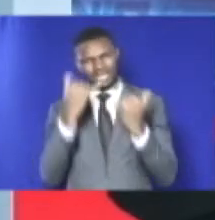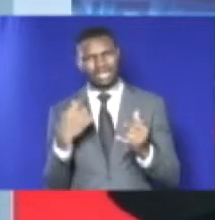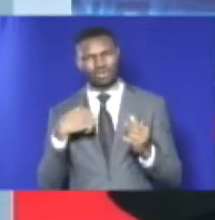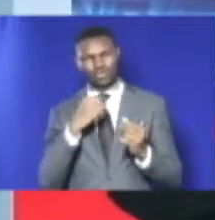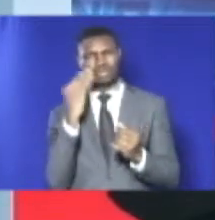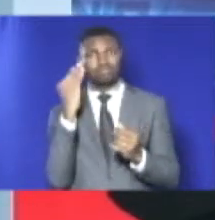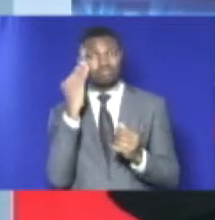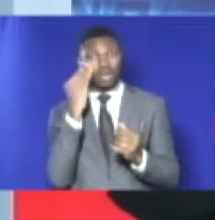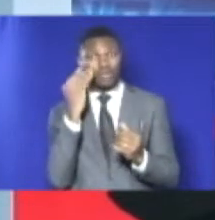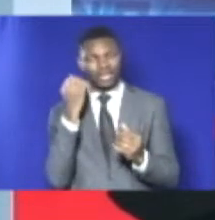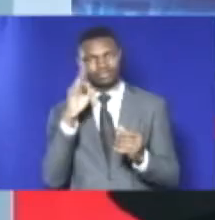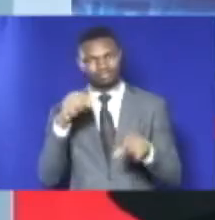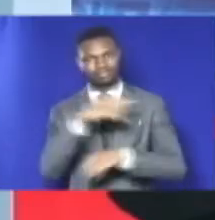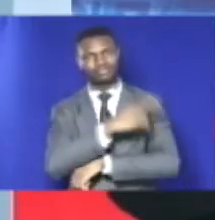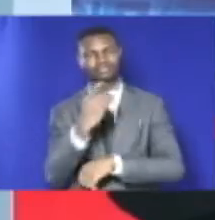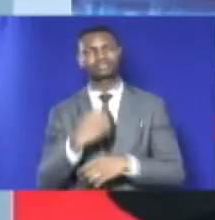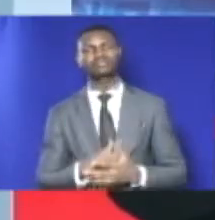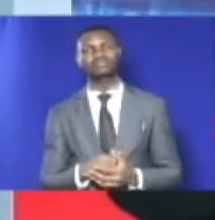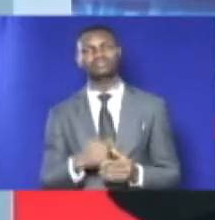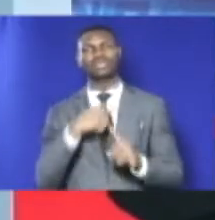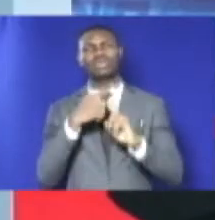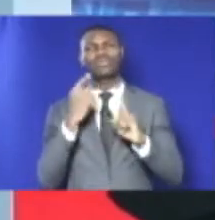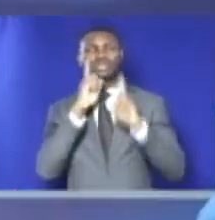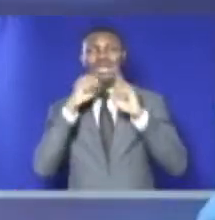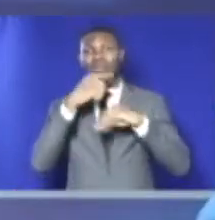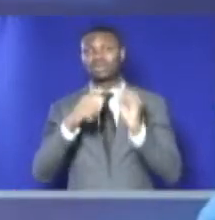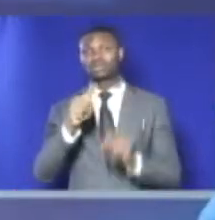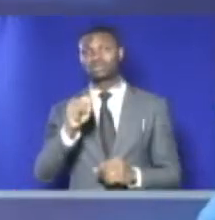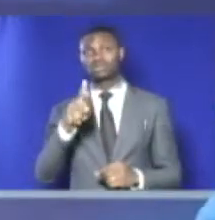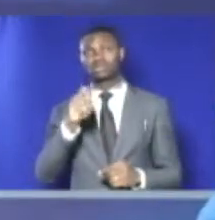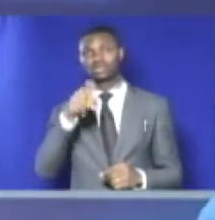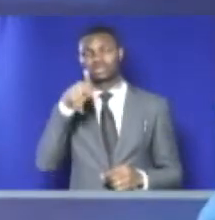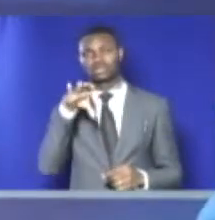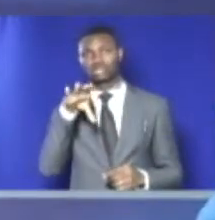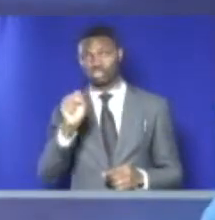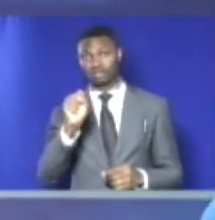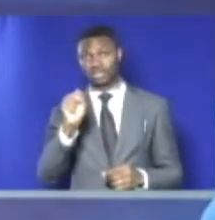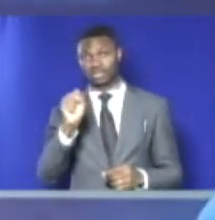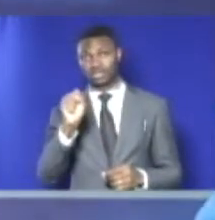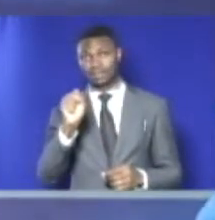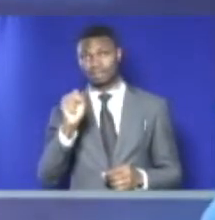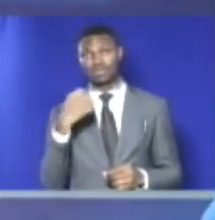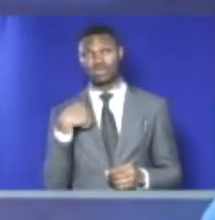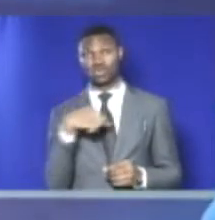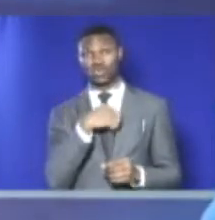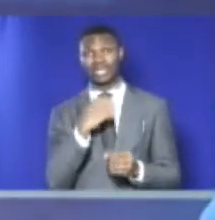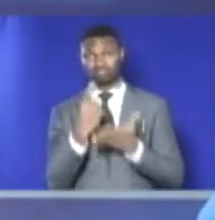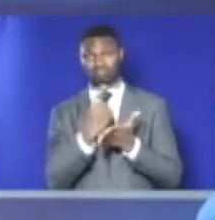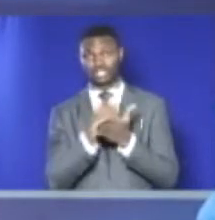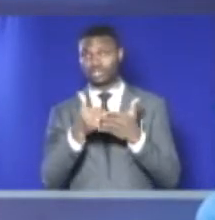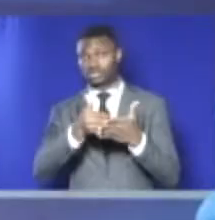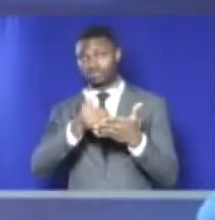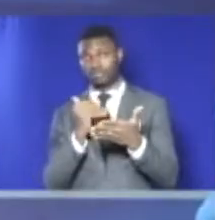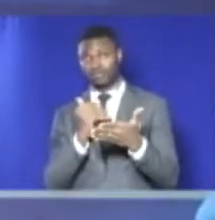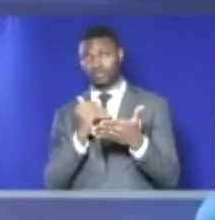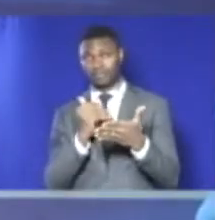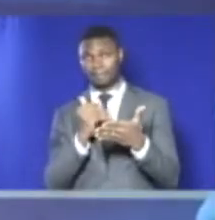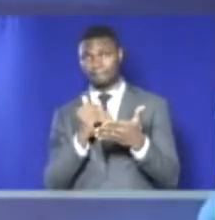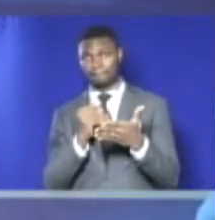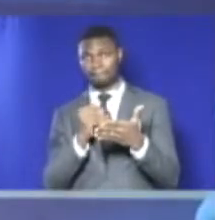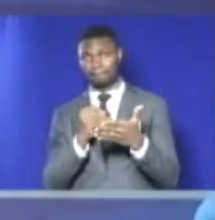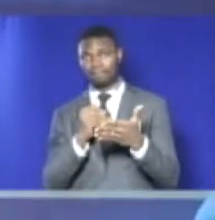Well, when we talk about the tropics, like we mentioned before, is